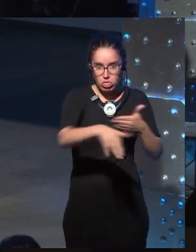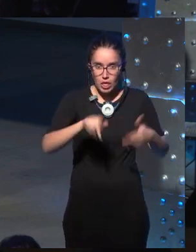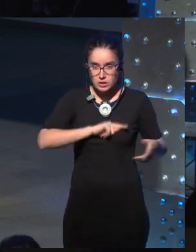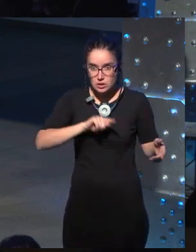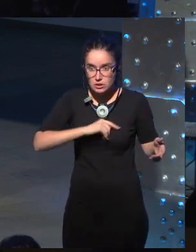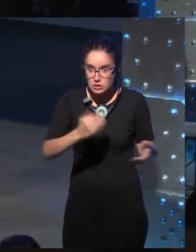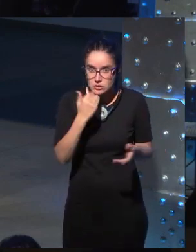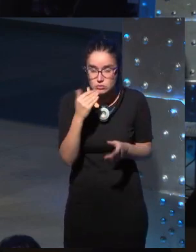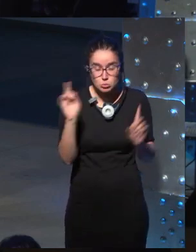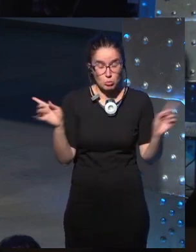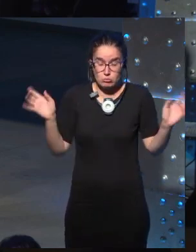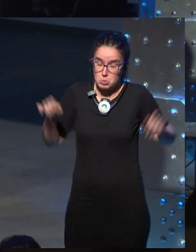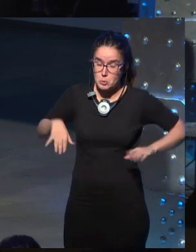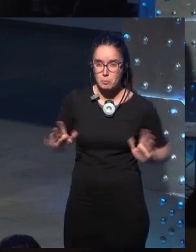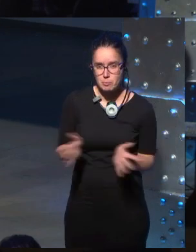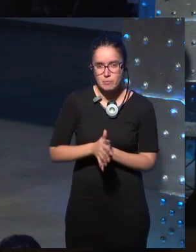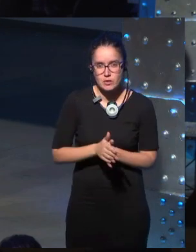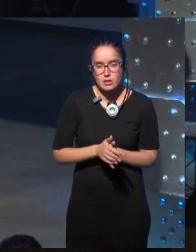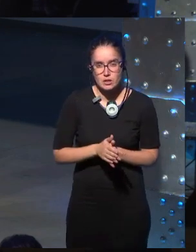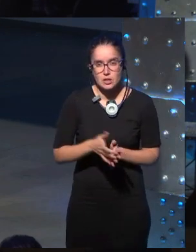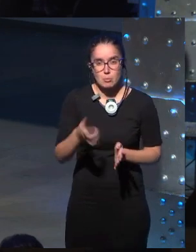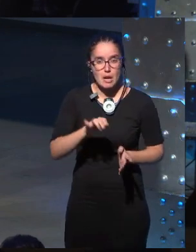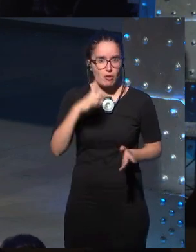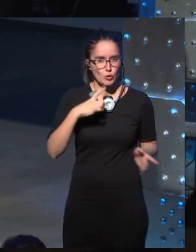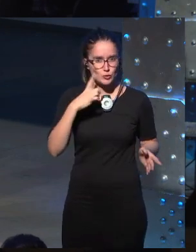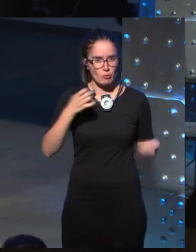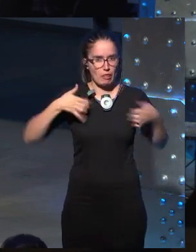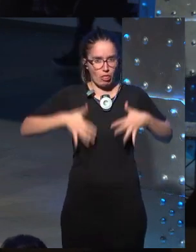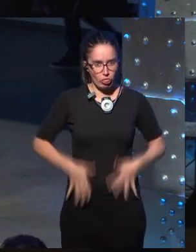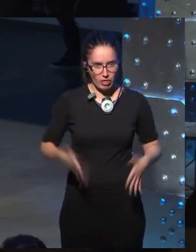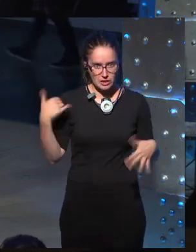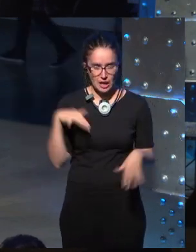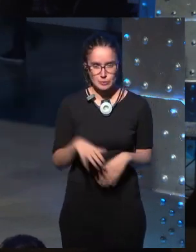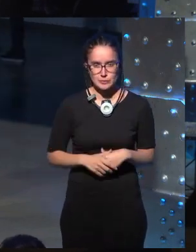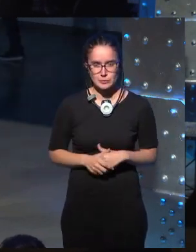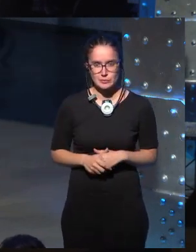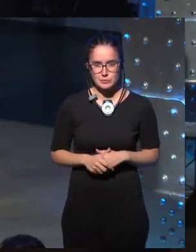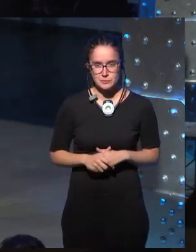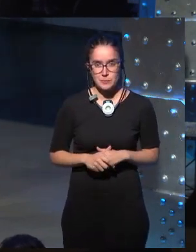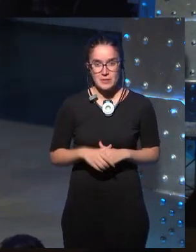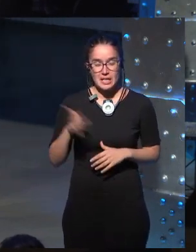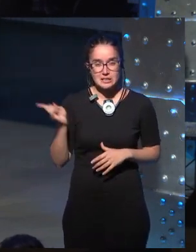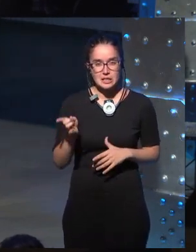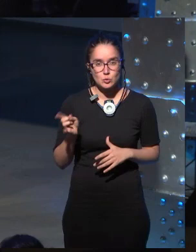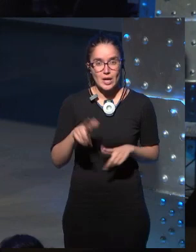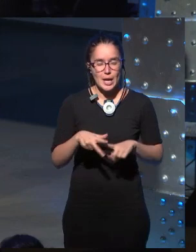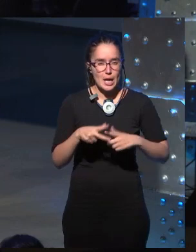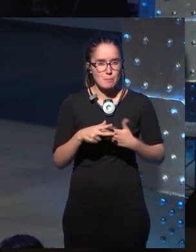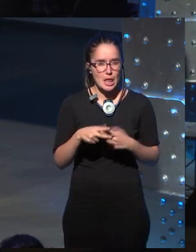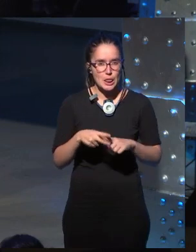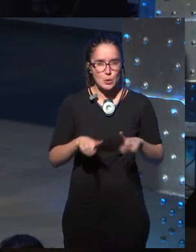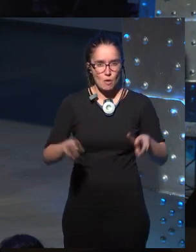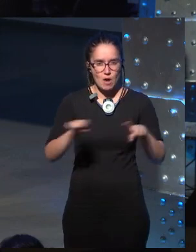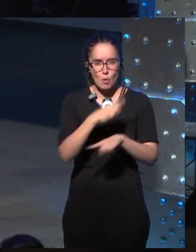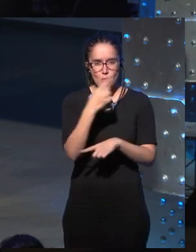No? You'll get used to that. this is a new tool. The first thing Galileo